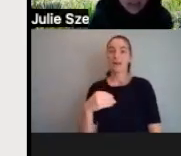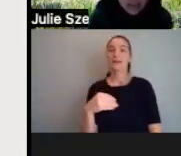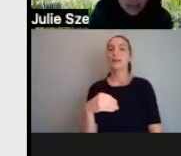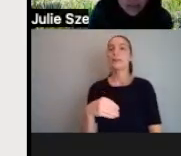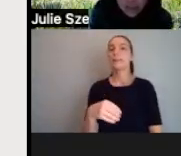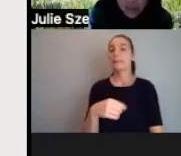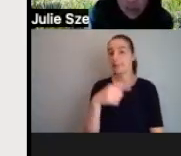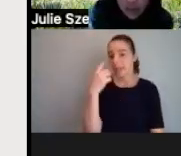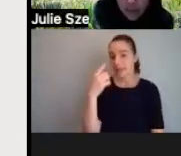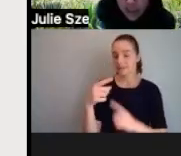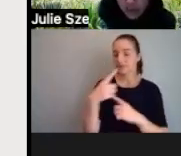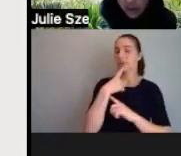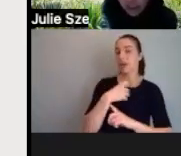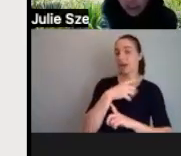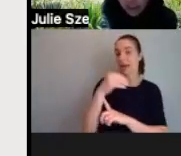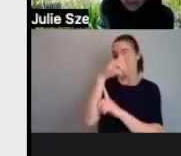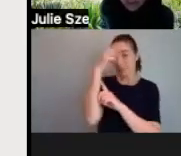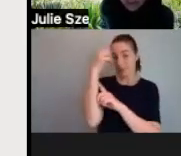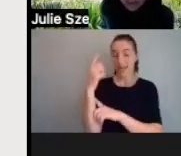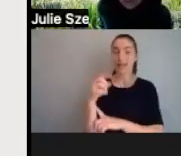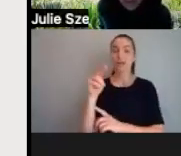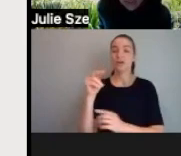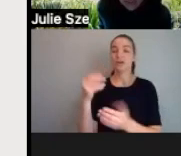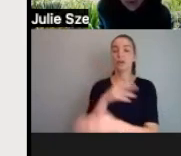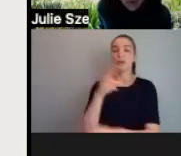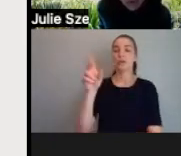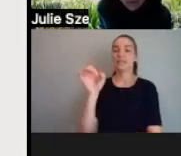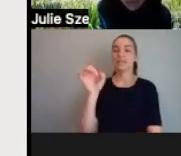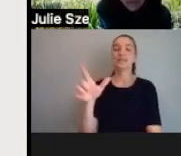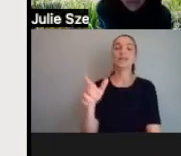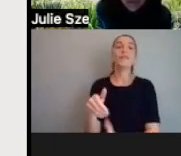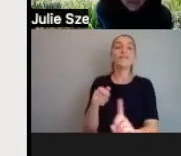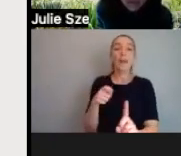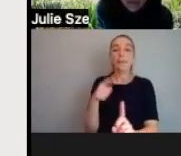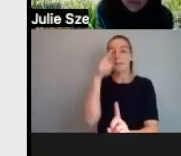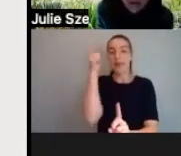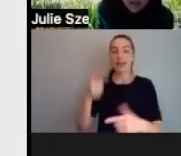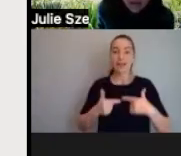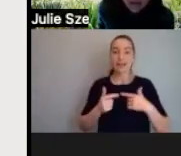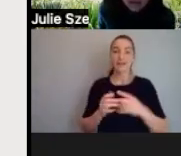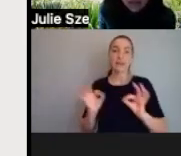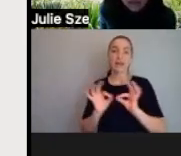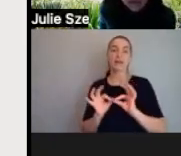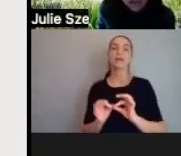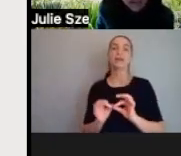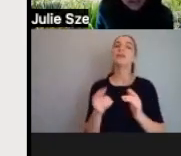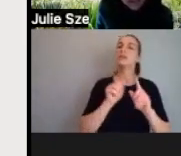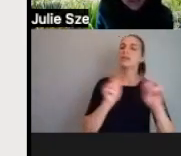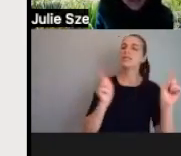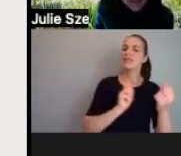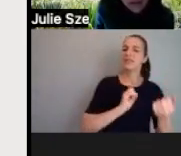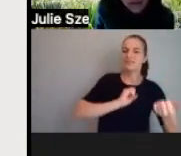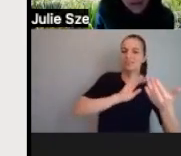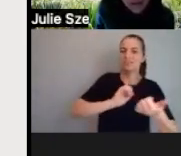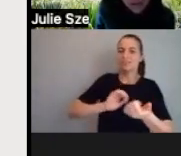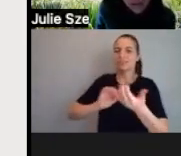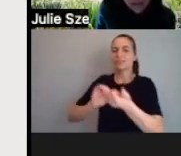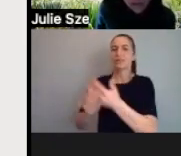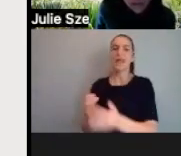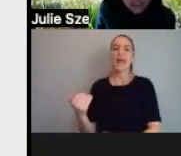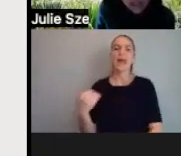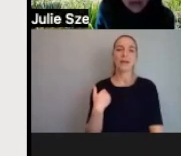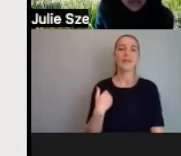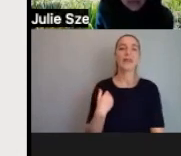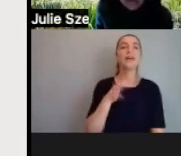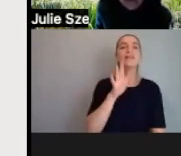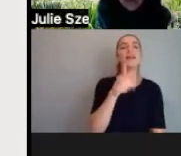is, uh, from the movement generation, which is a collective based in Oakland. And when they talk about just transition, they'd have this whole